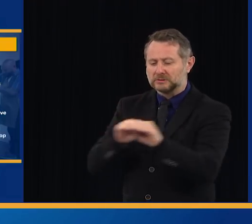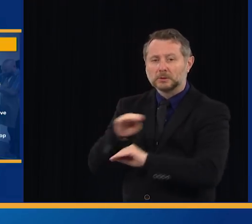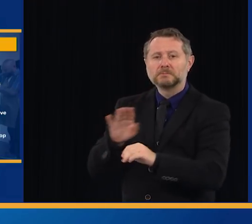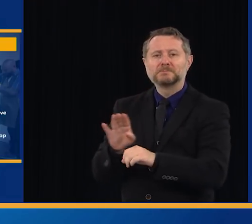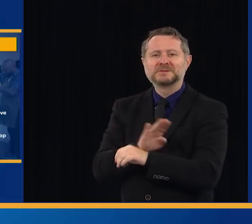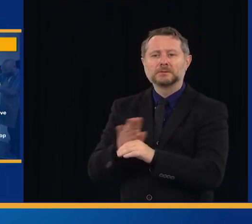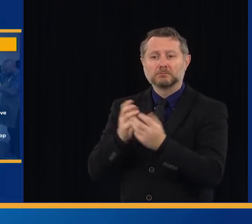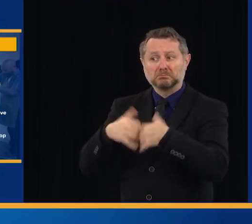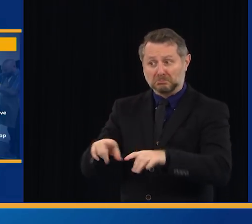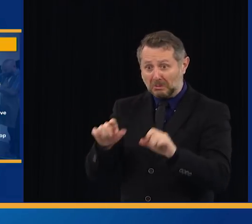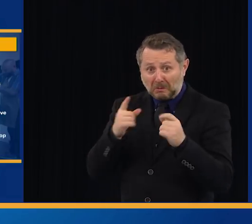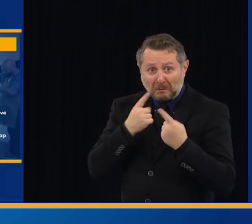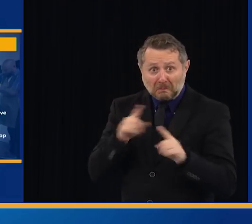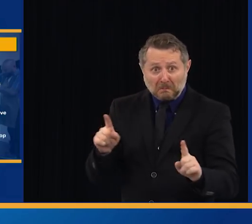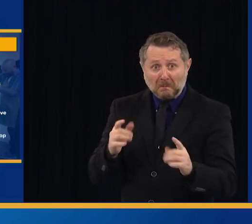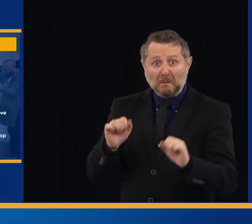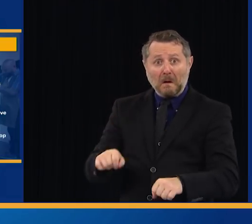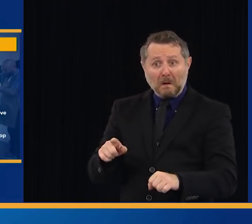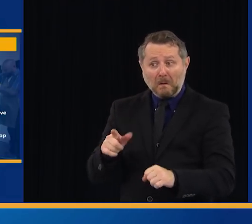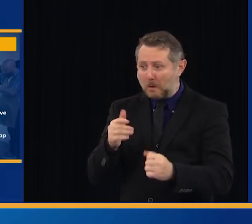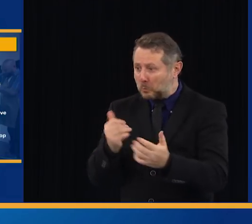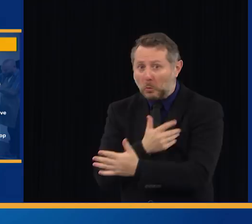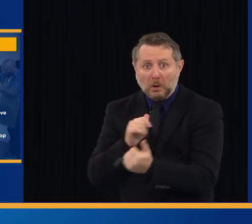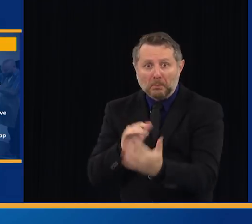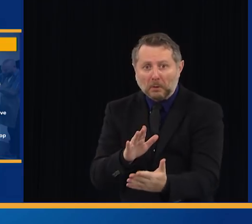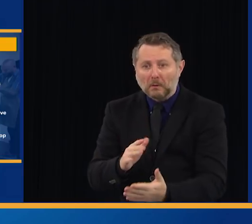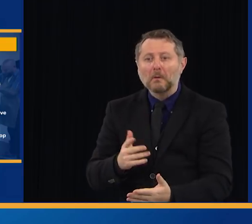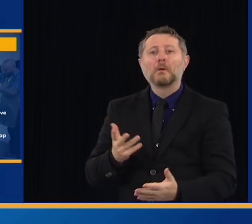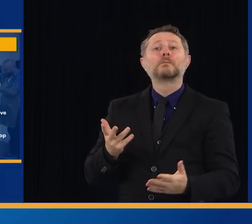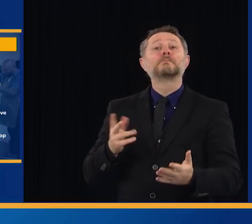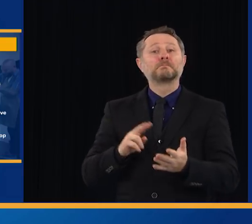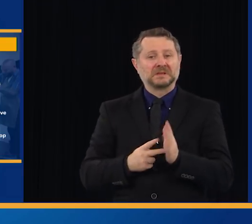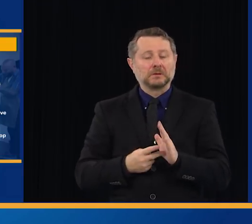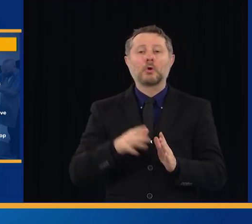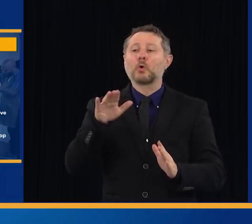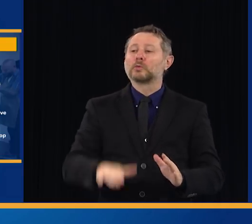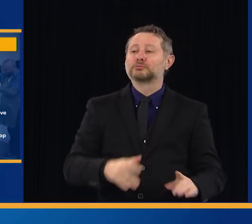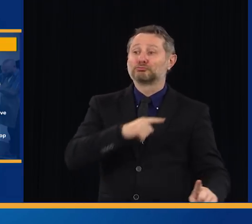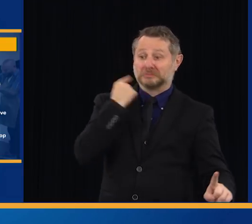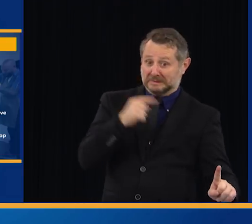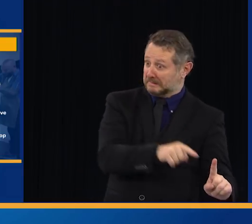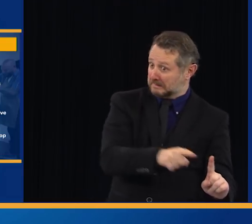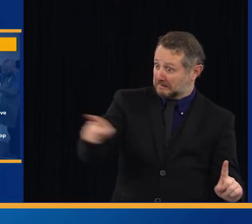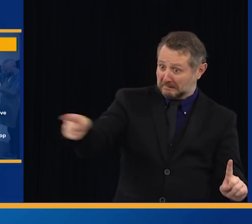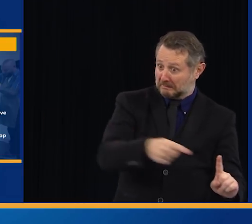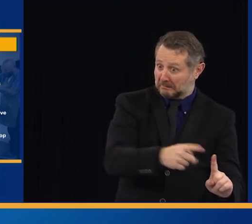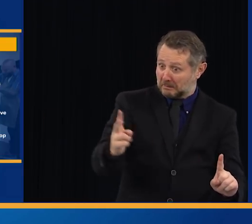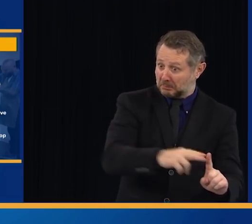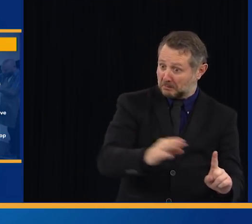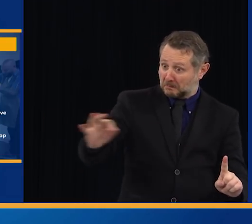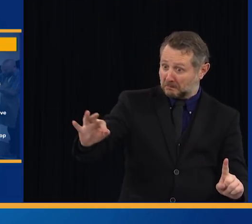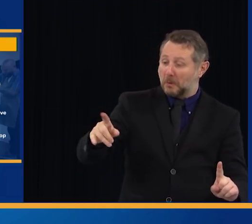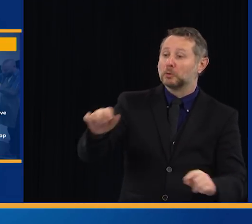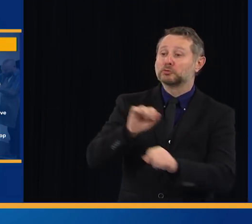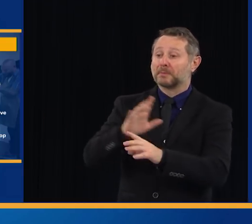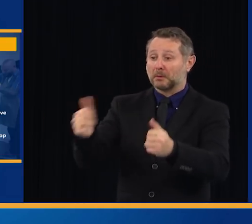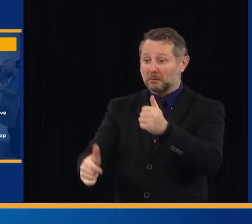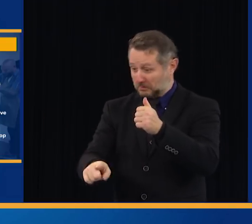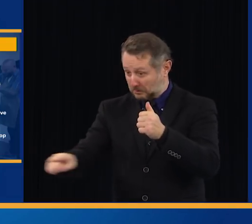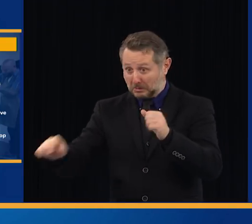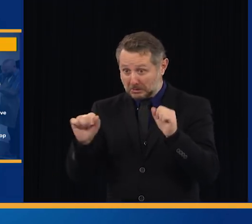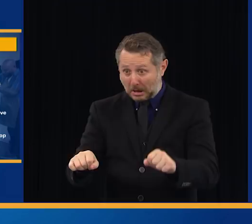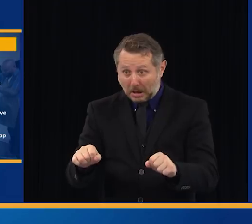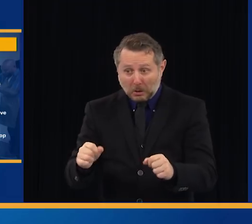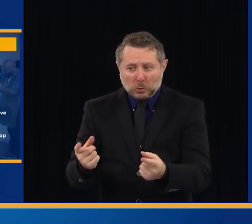way that poses a lower risk? And what would you do with your workforce to make sure